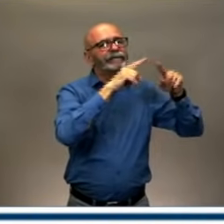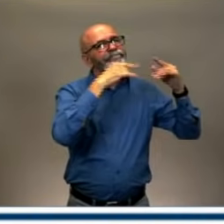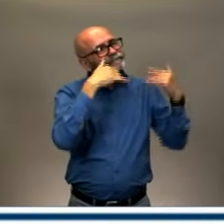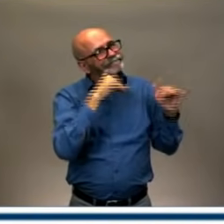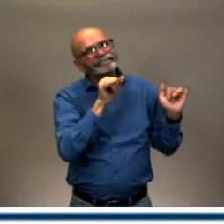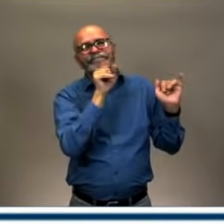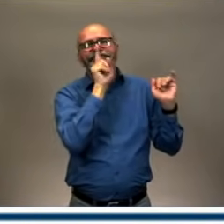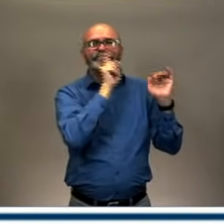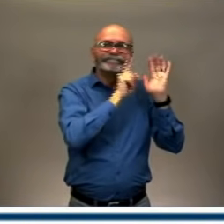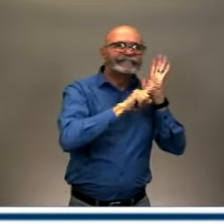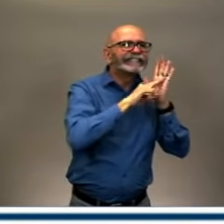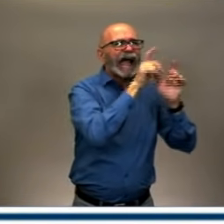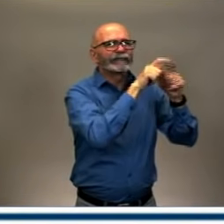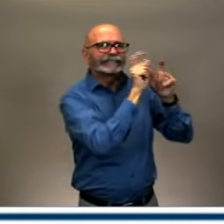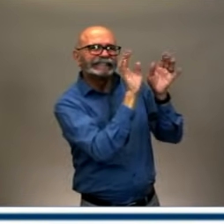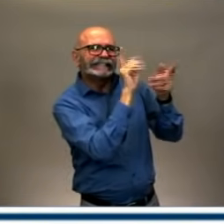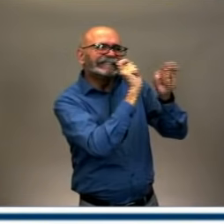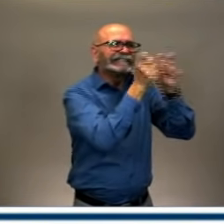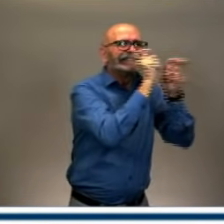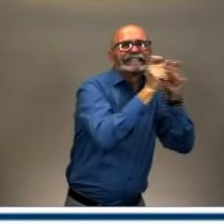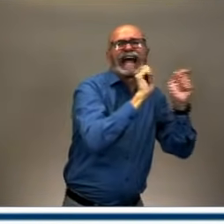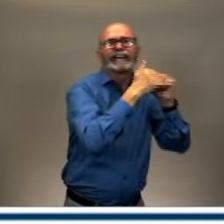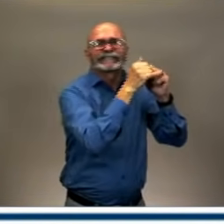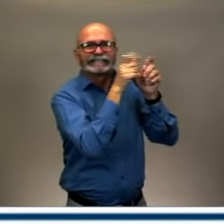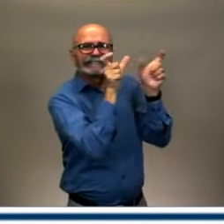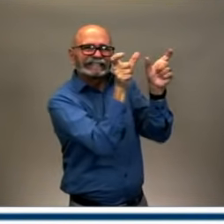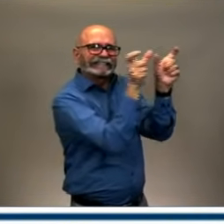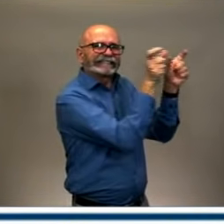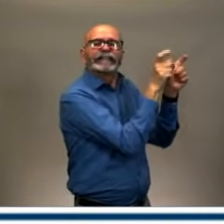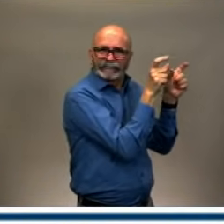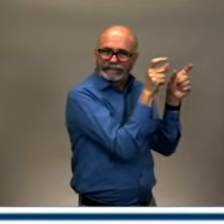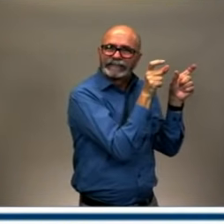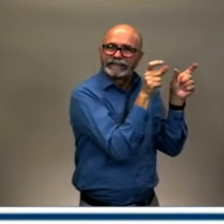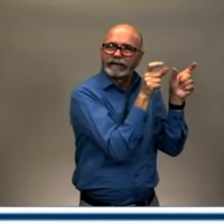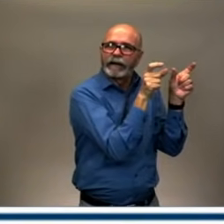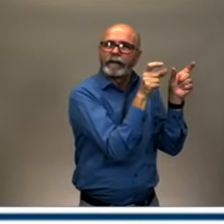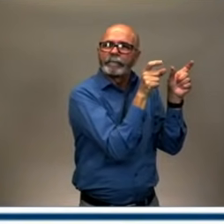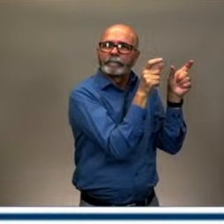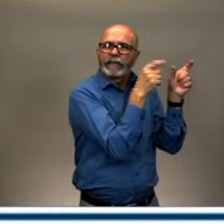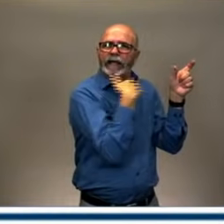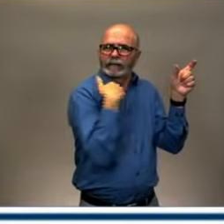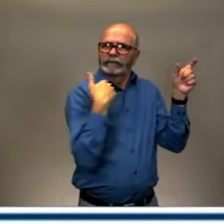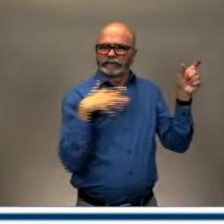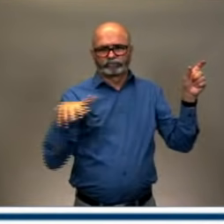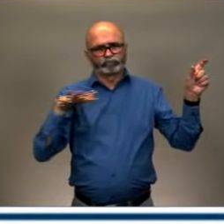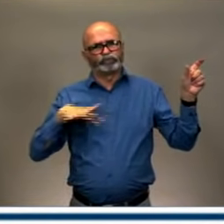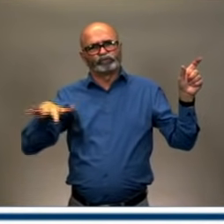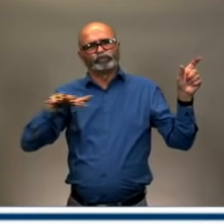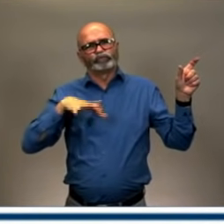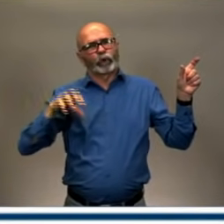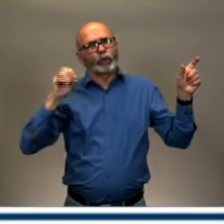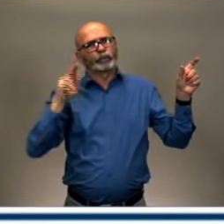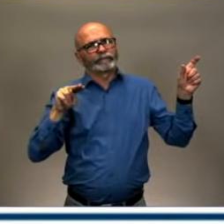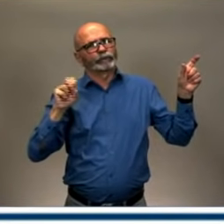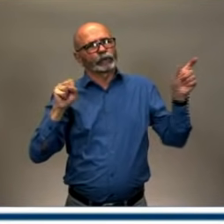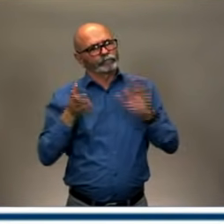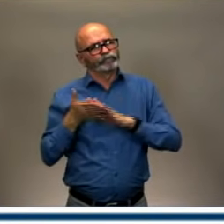controlled it, and allowed us to continue to move in and about Atlantic Canada. Next, go ahead with your follow-up,